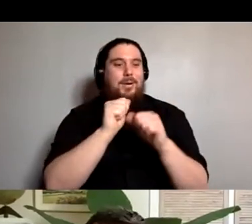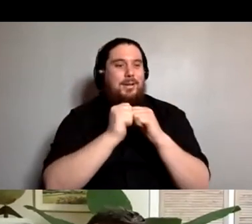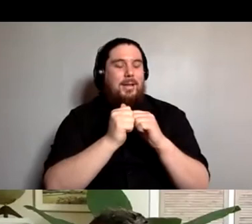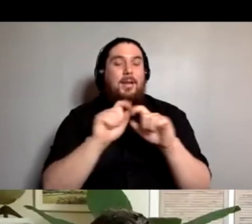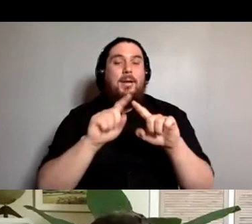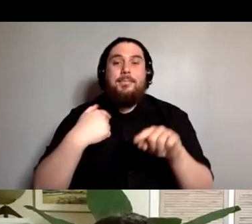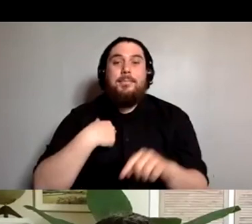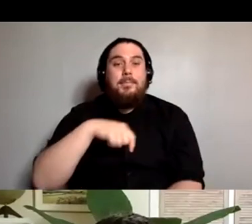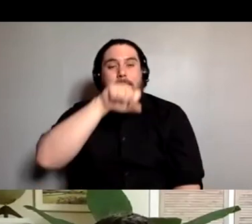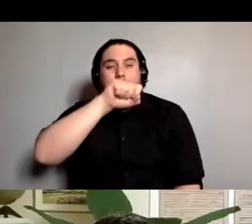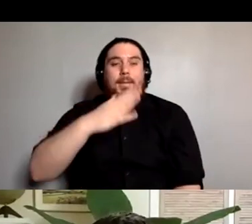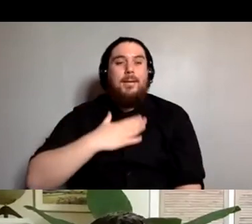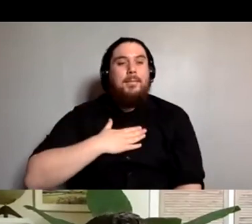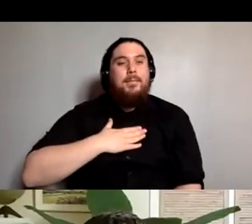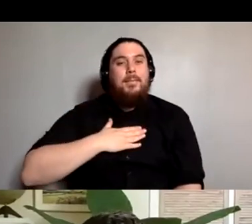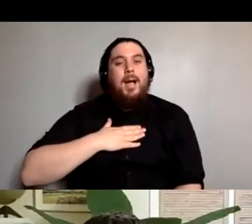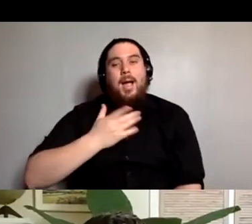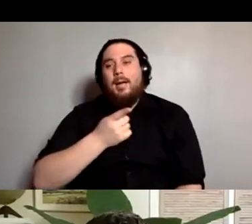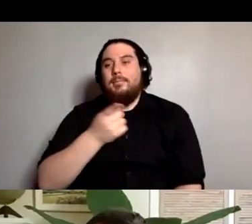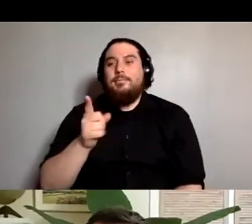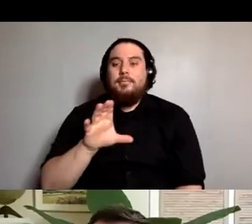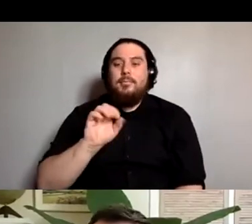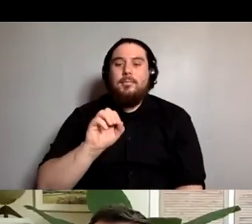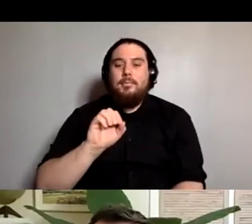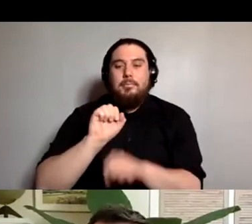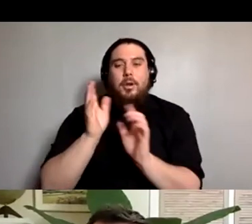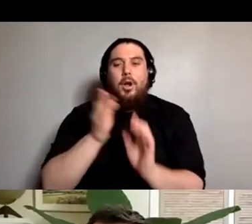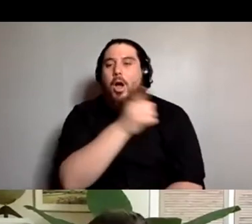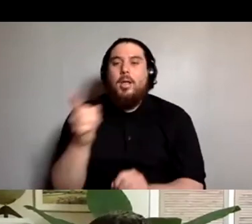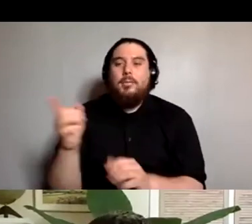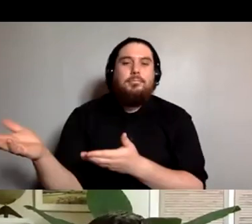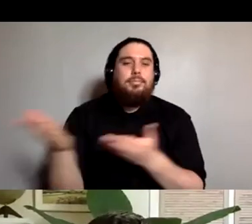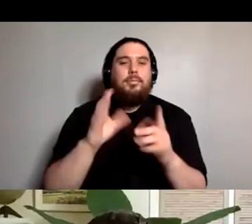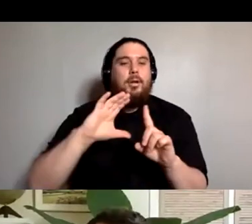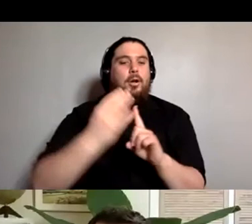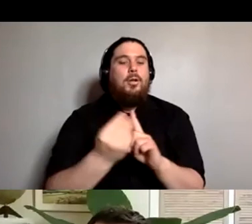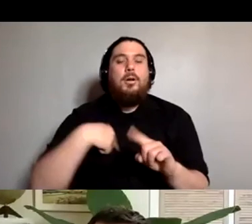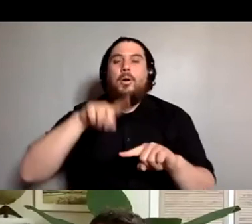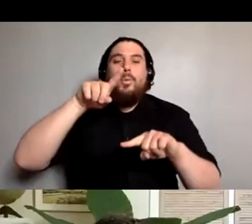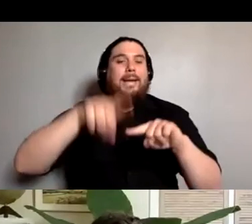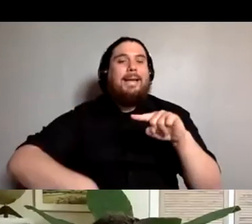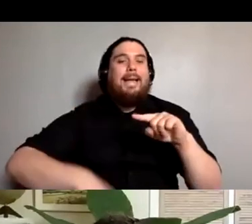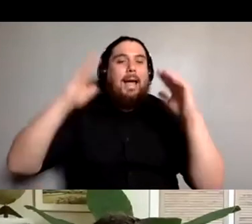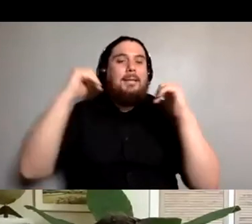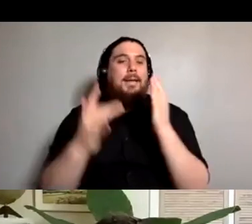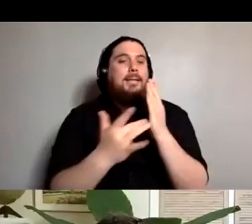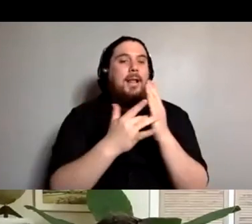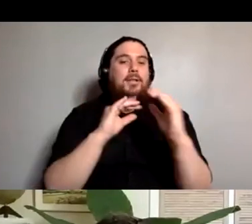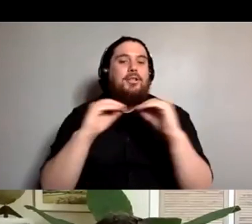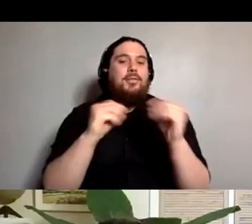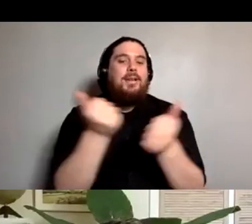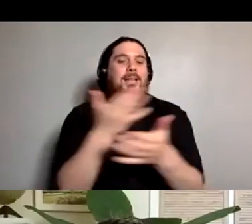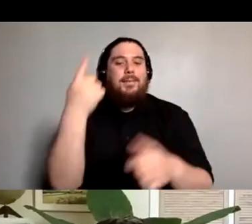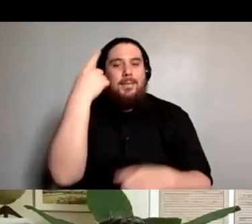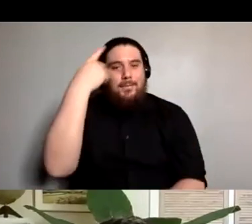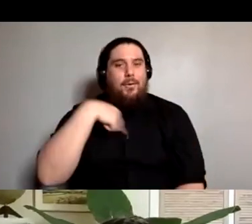my colleagues just brought it back to culture. We can't expect technology just to fix everything for us. There are some things that we really